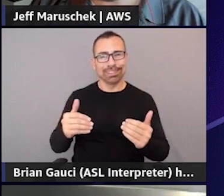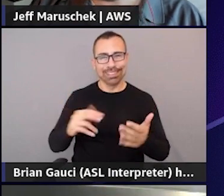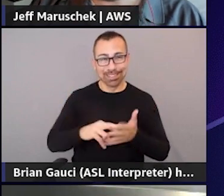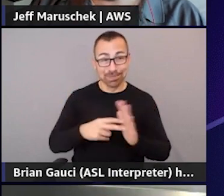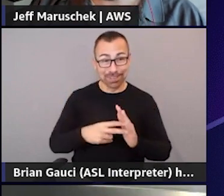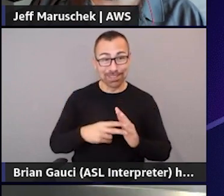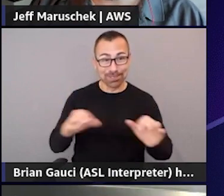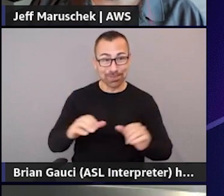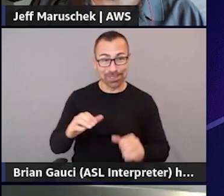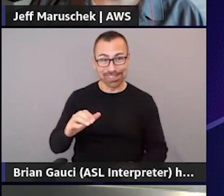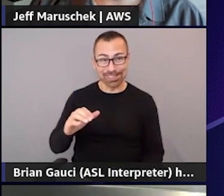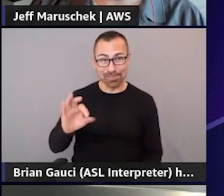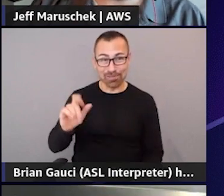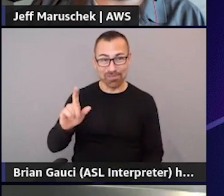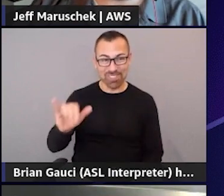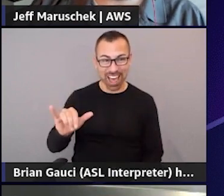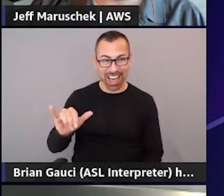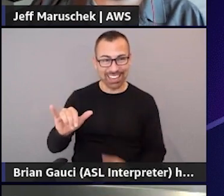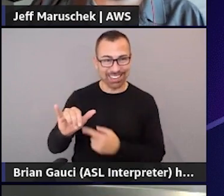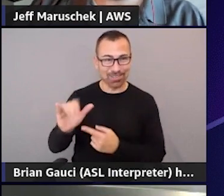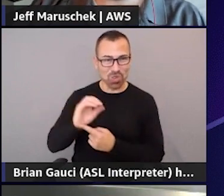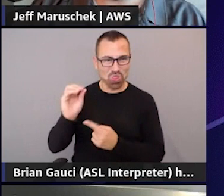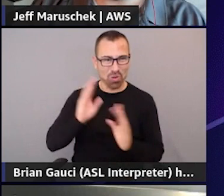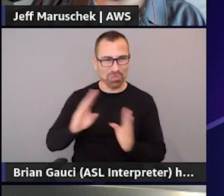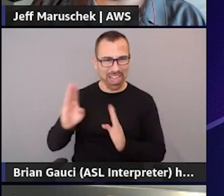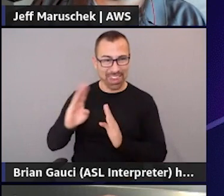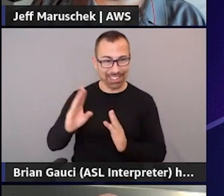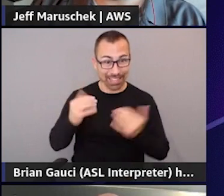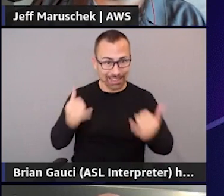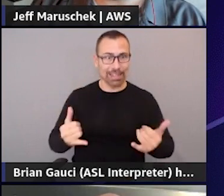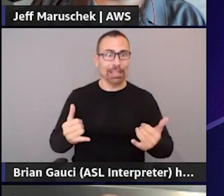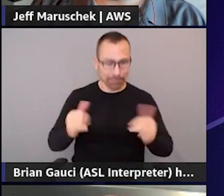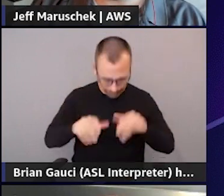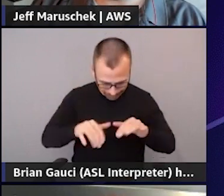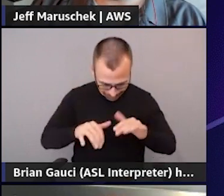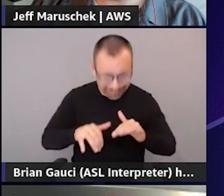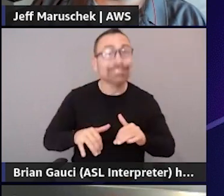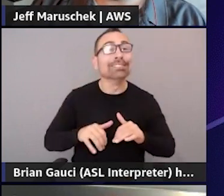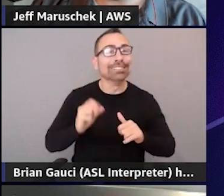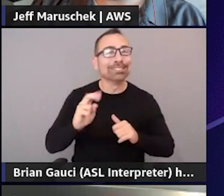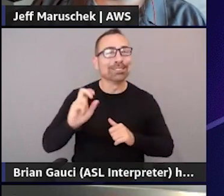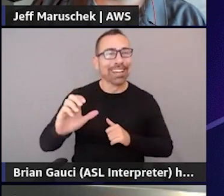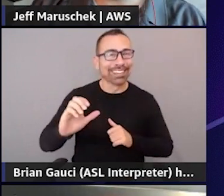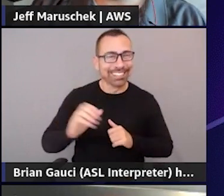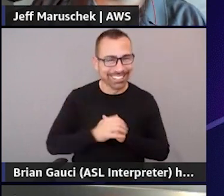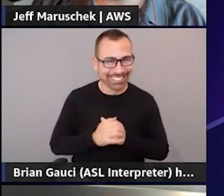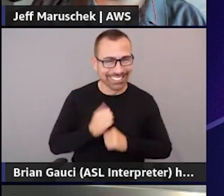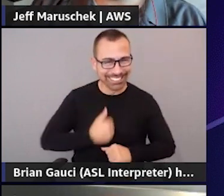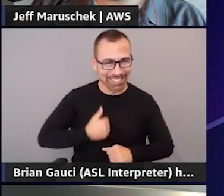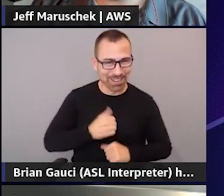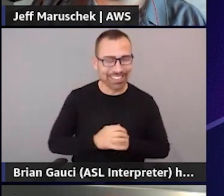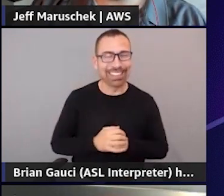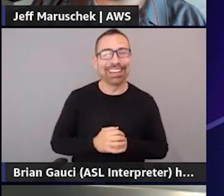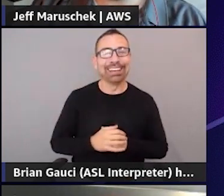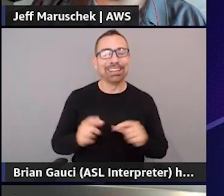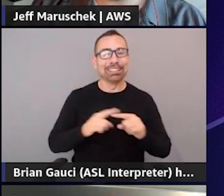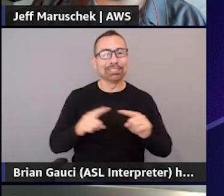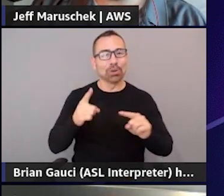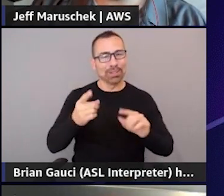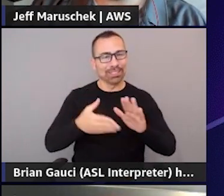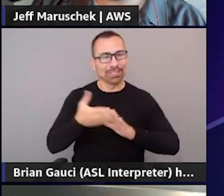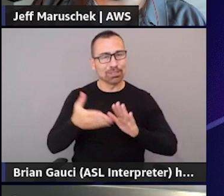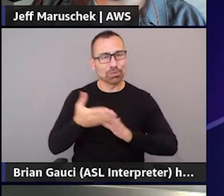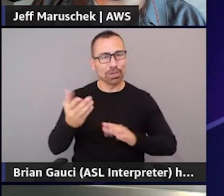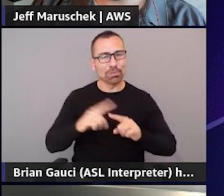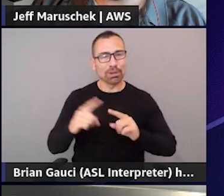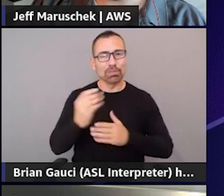fun? 2 seconds, guys. Sorry about that. It is up and running, but for some reason, you guys